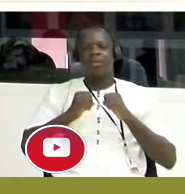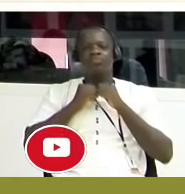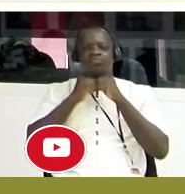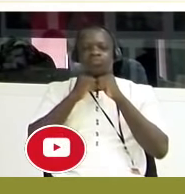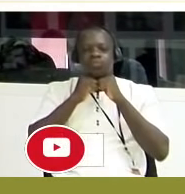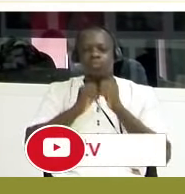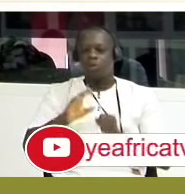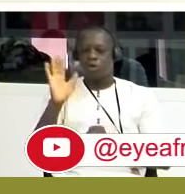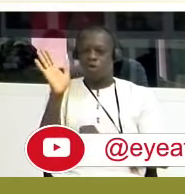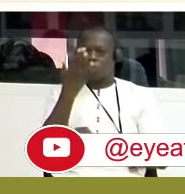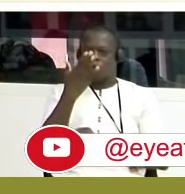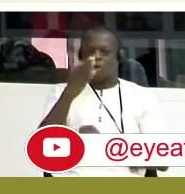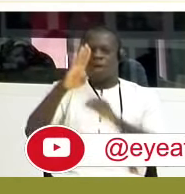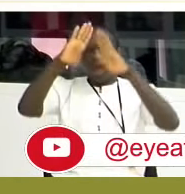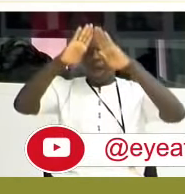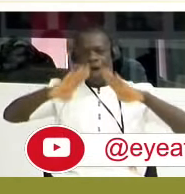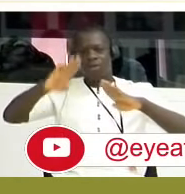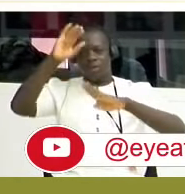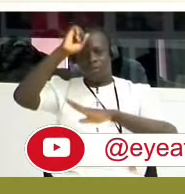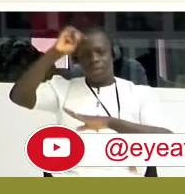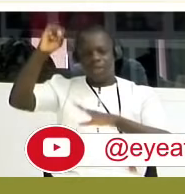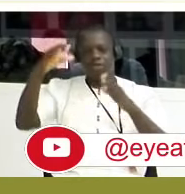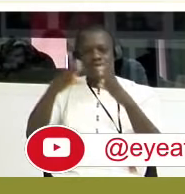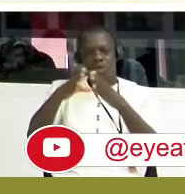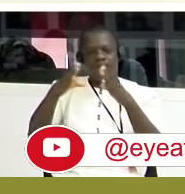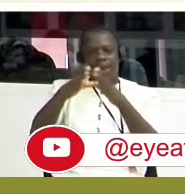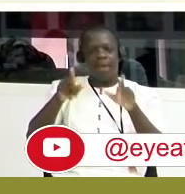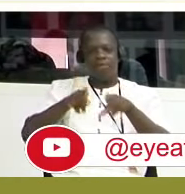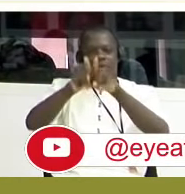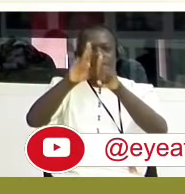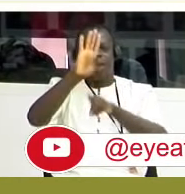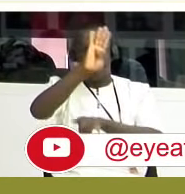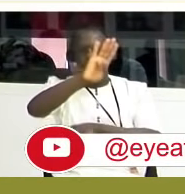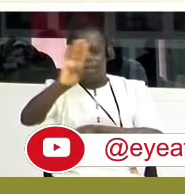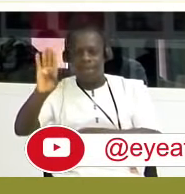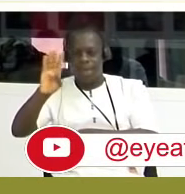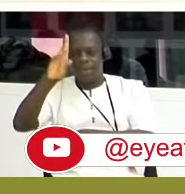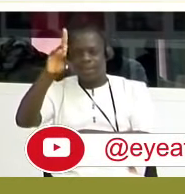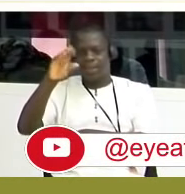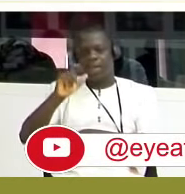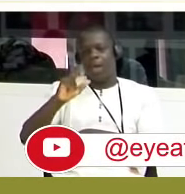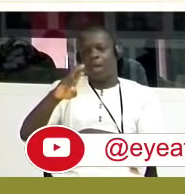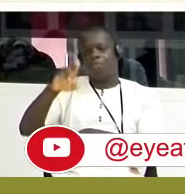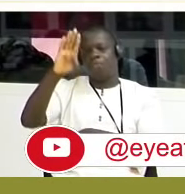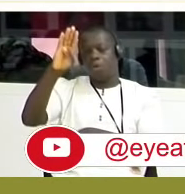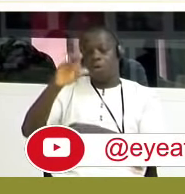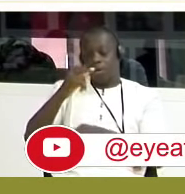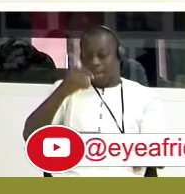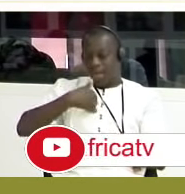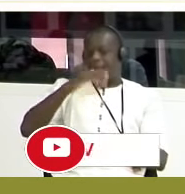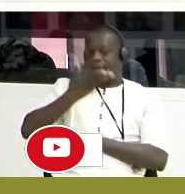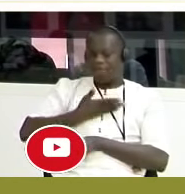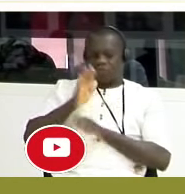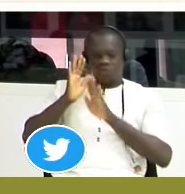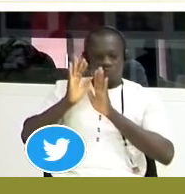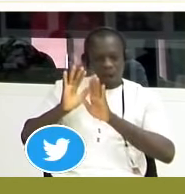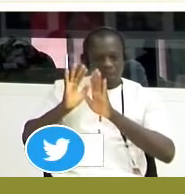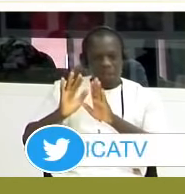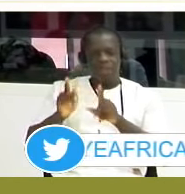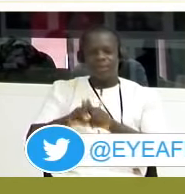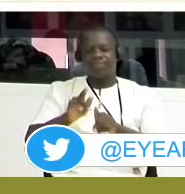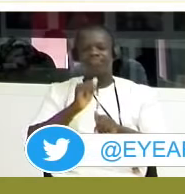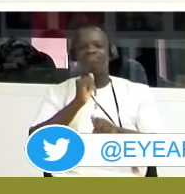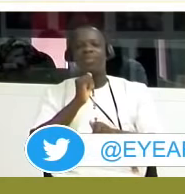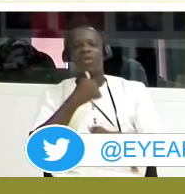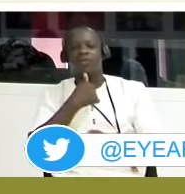Bibi Dabo. And I had to wait until Sadibou came back in the afternoon. And that's